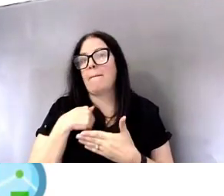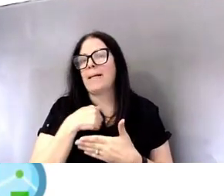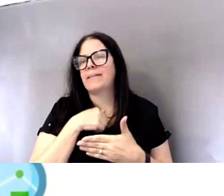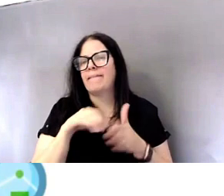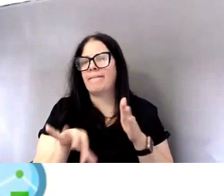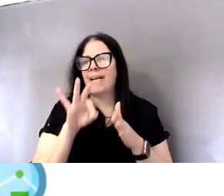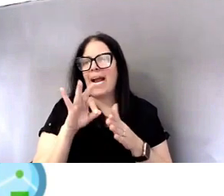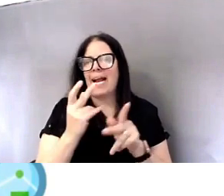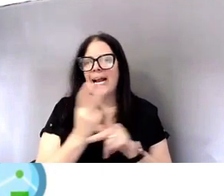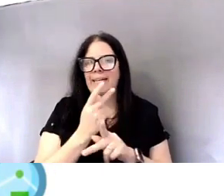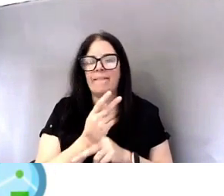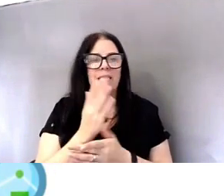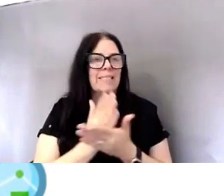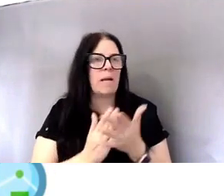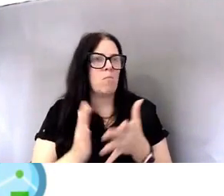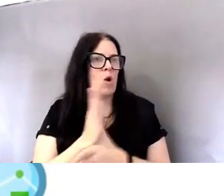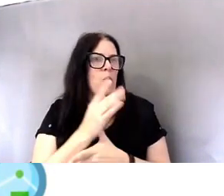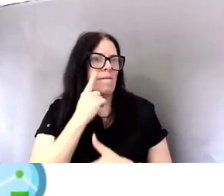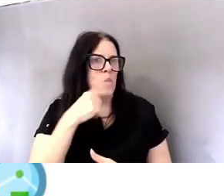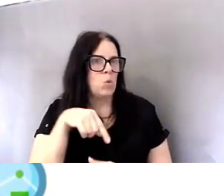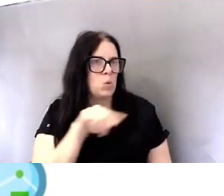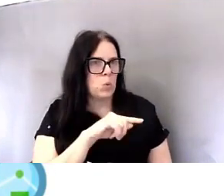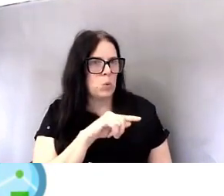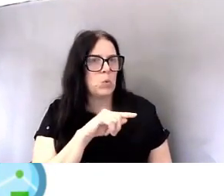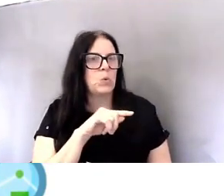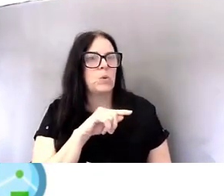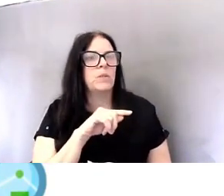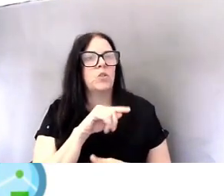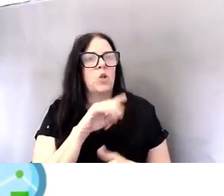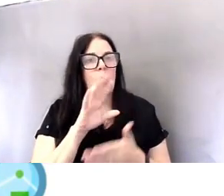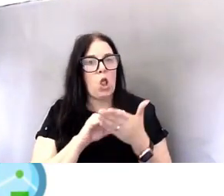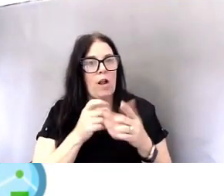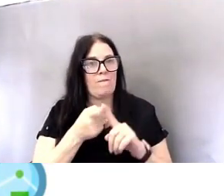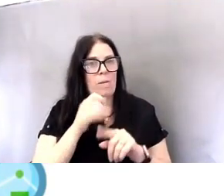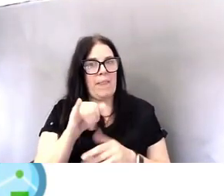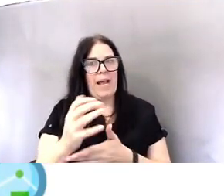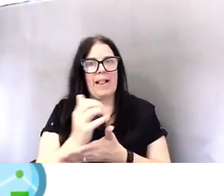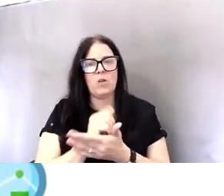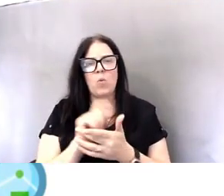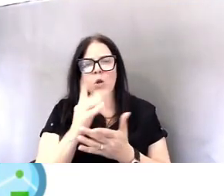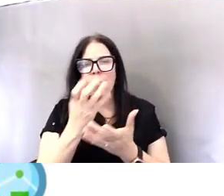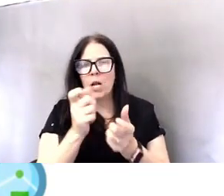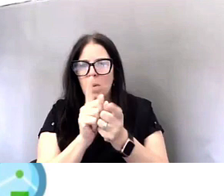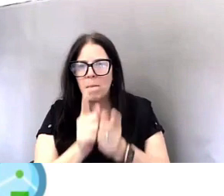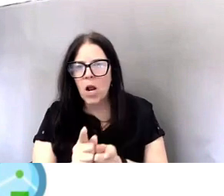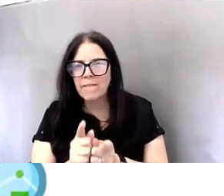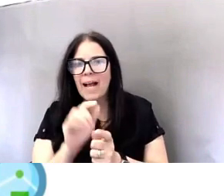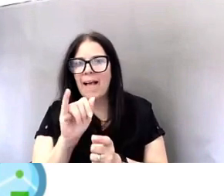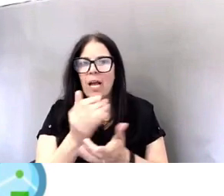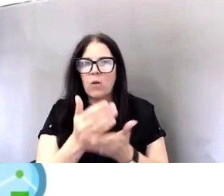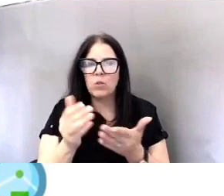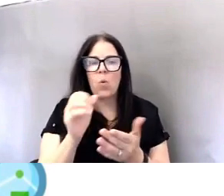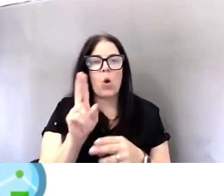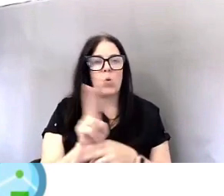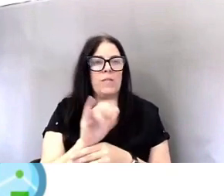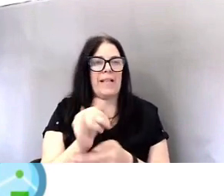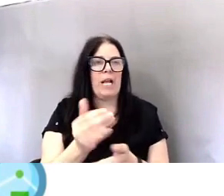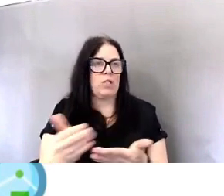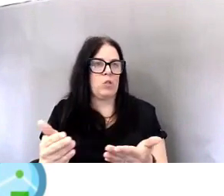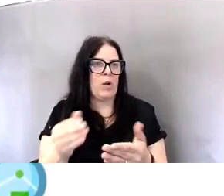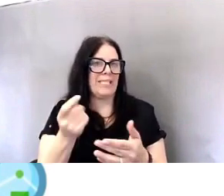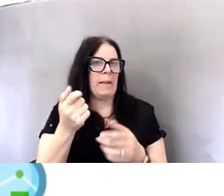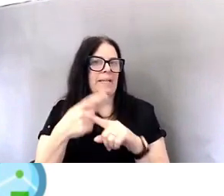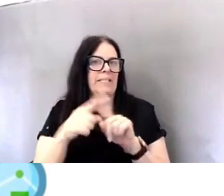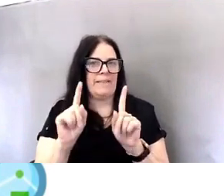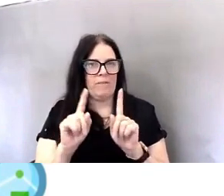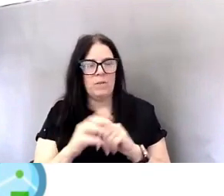of the priorities for you as you work on the collection where you may want to modify the resources or use the resources in a slightly different way.